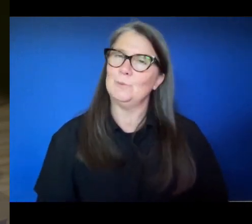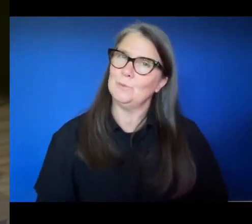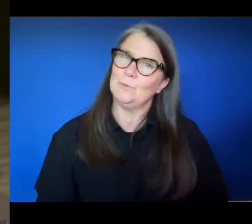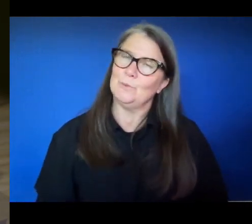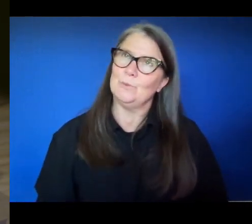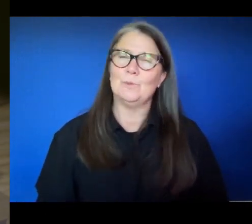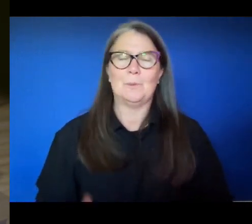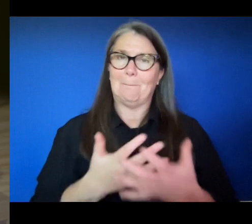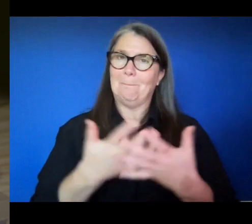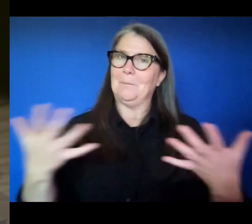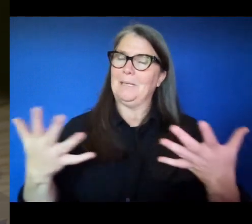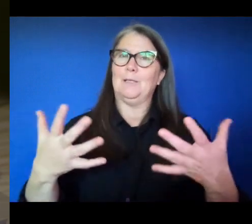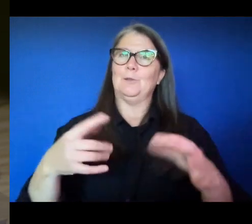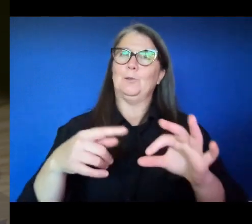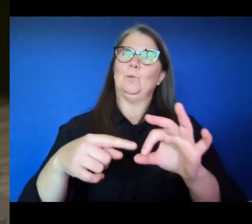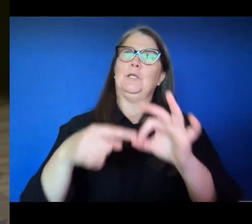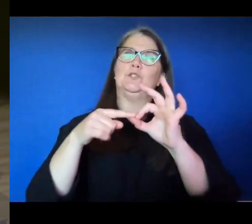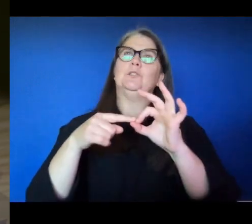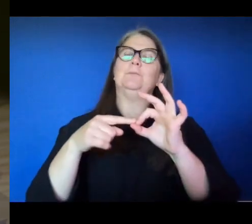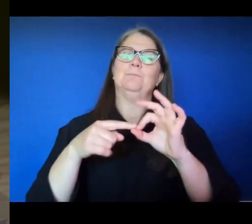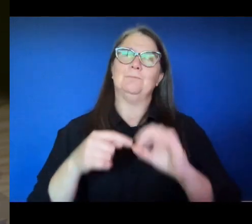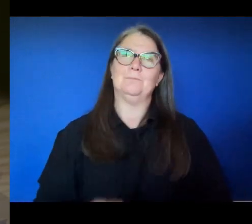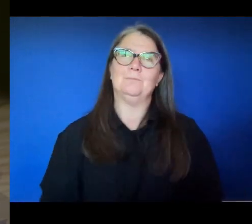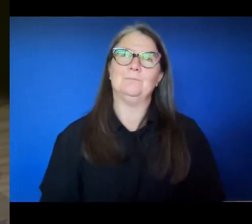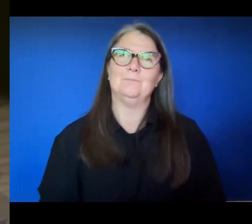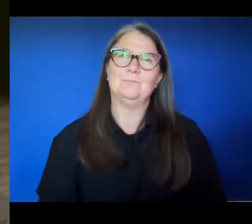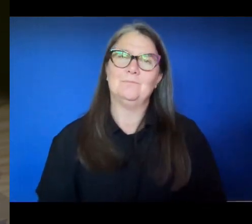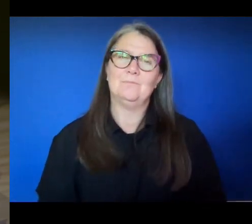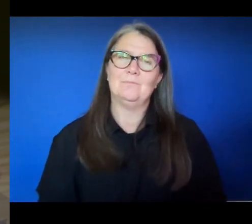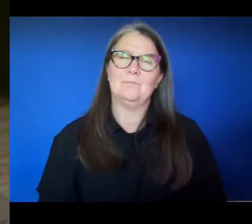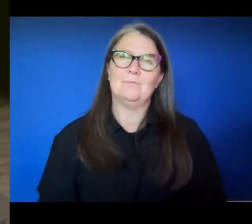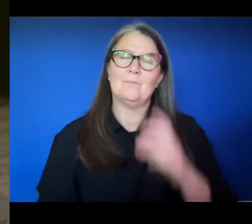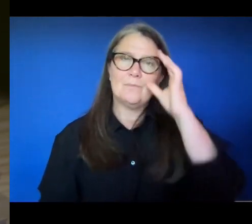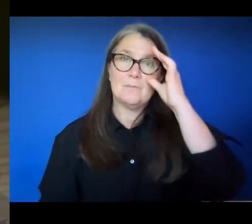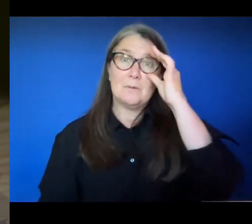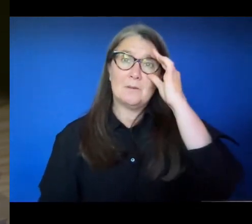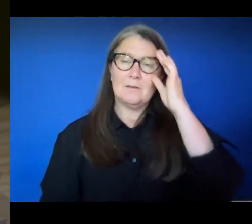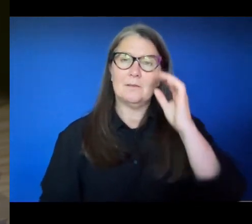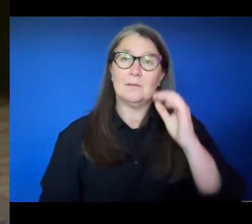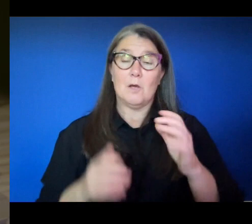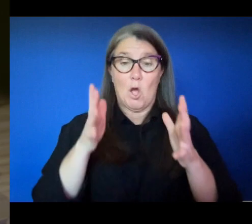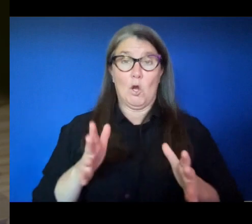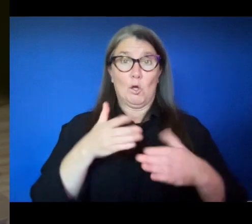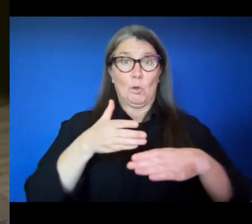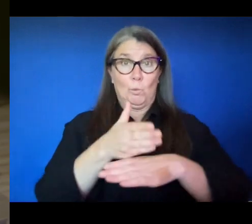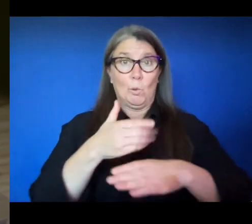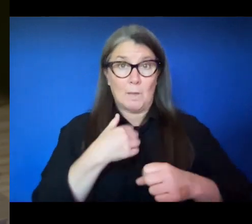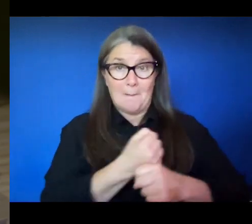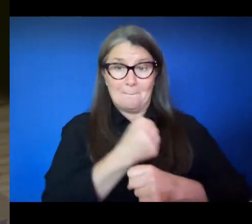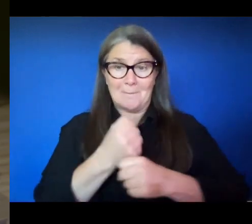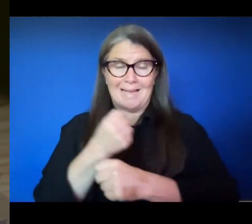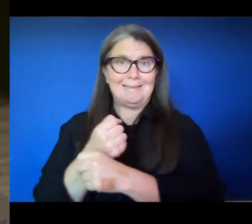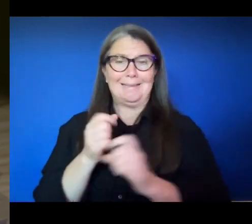I feel like, a lot of the work that I made in this show started with this idea of foundations